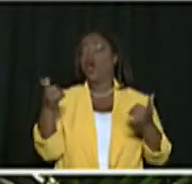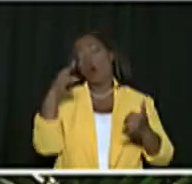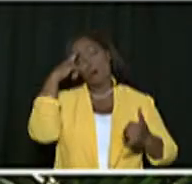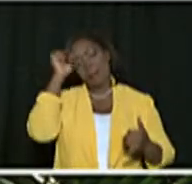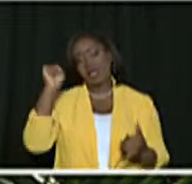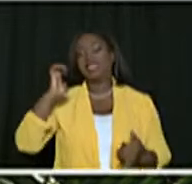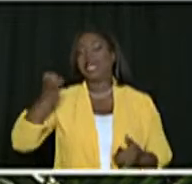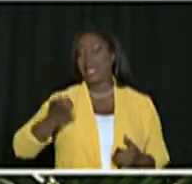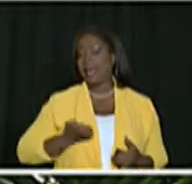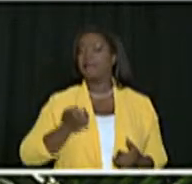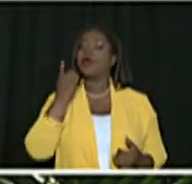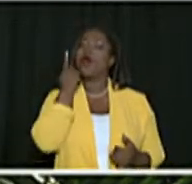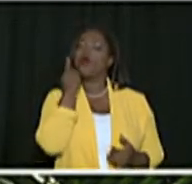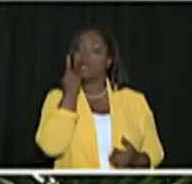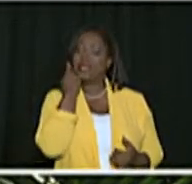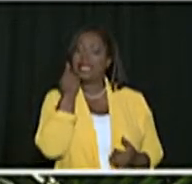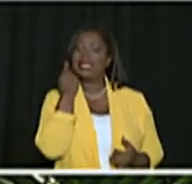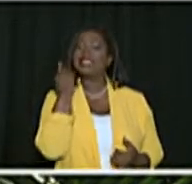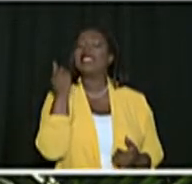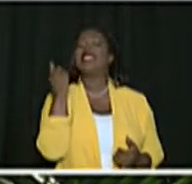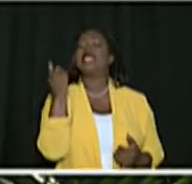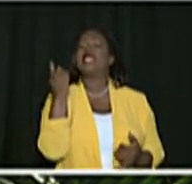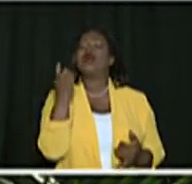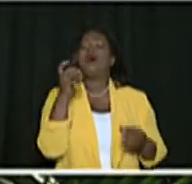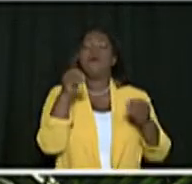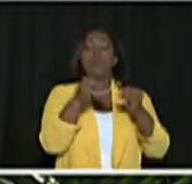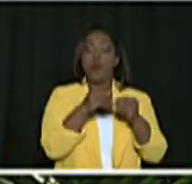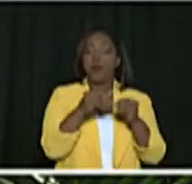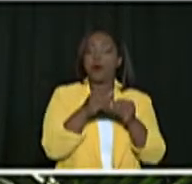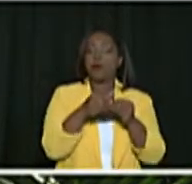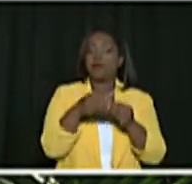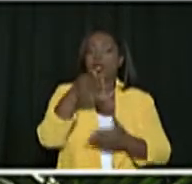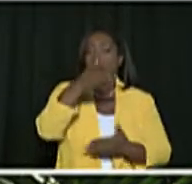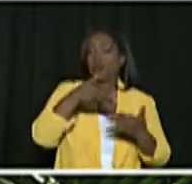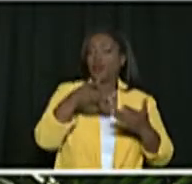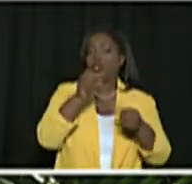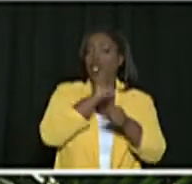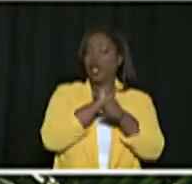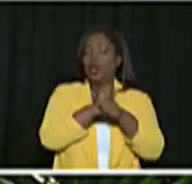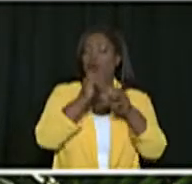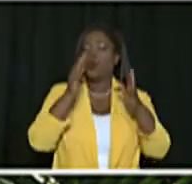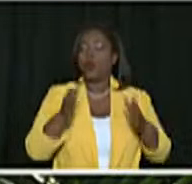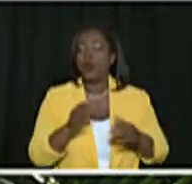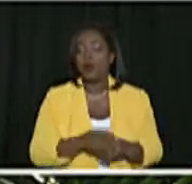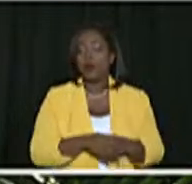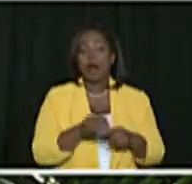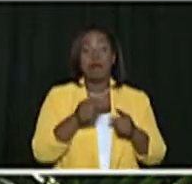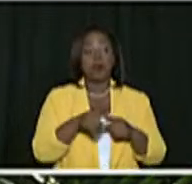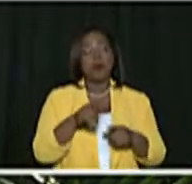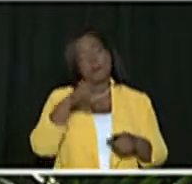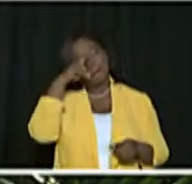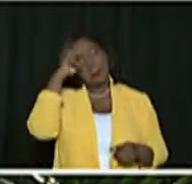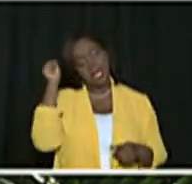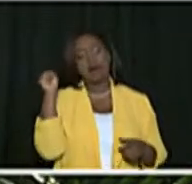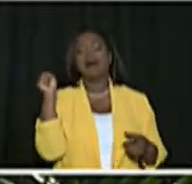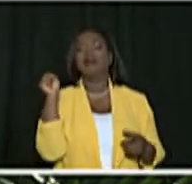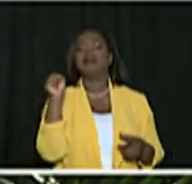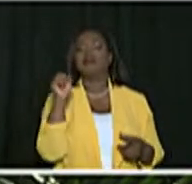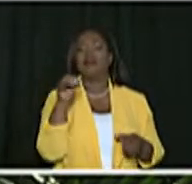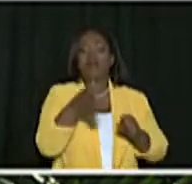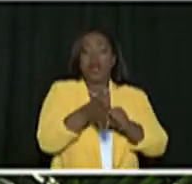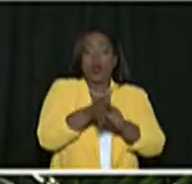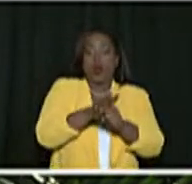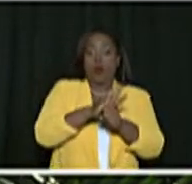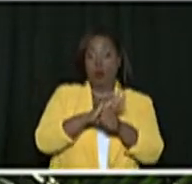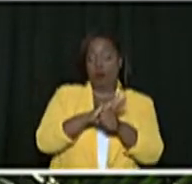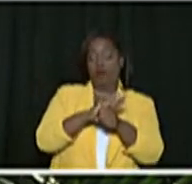going into the school term in September, and even more so because of the onset of COVID and how it has impacted our children, that